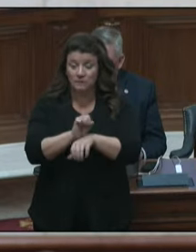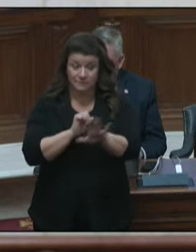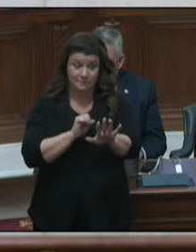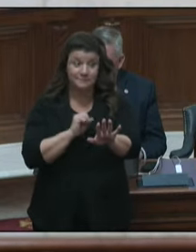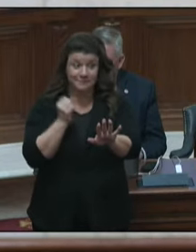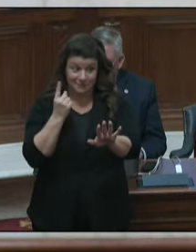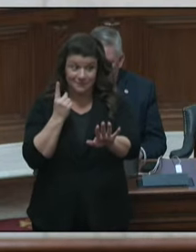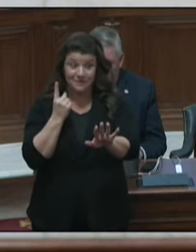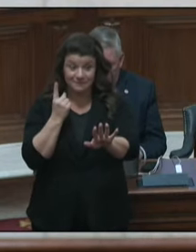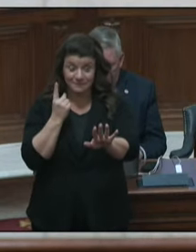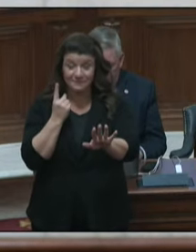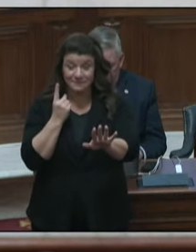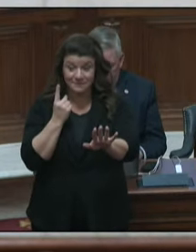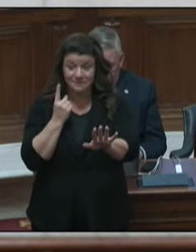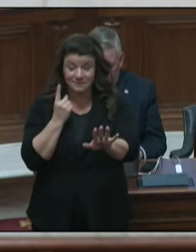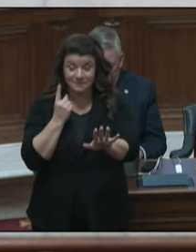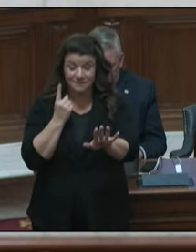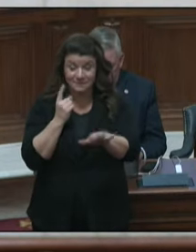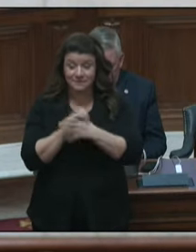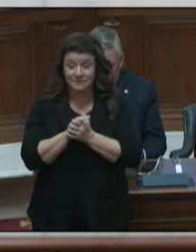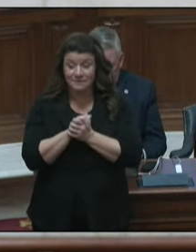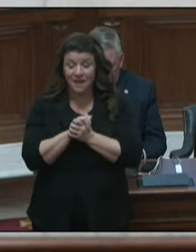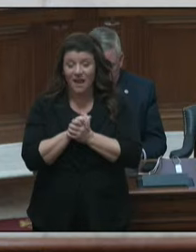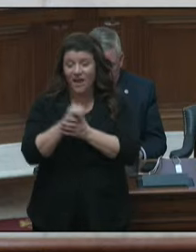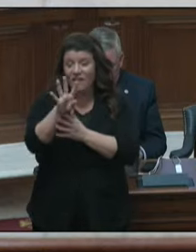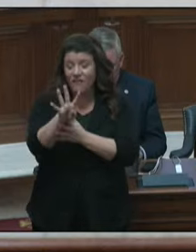this, to